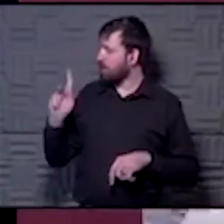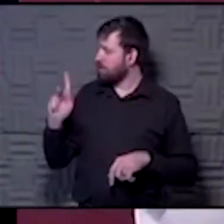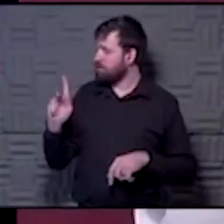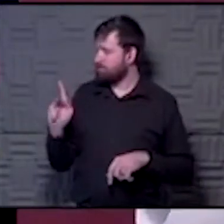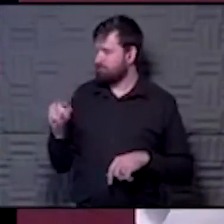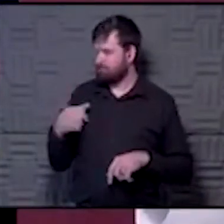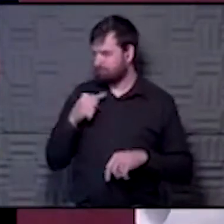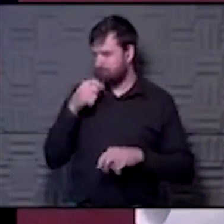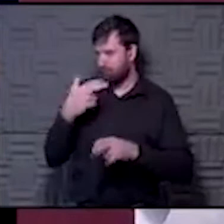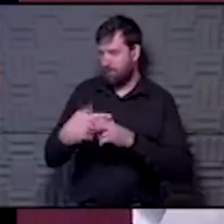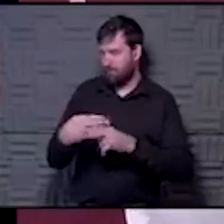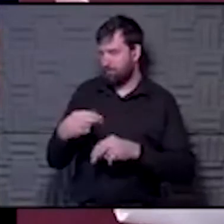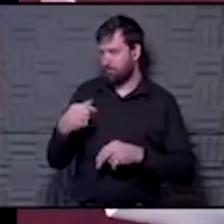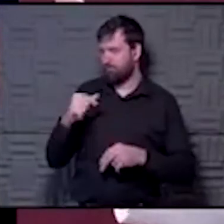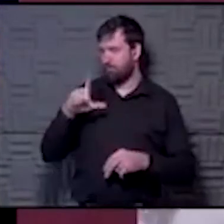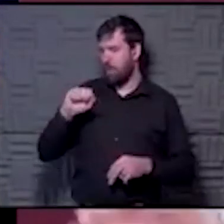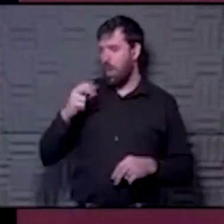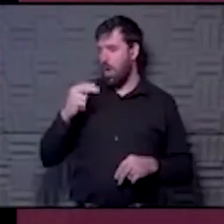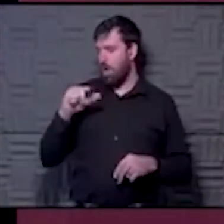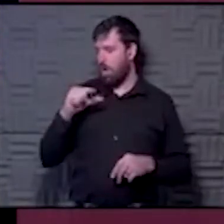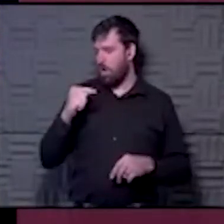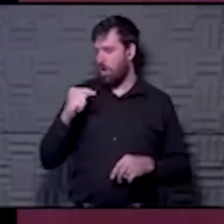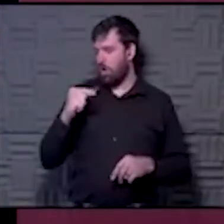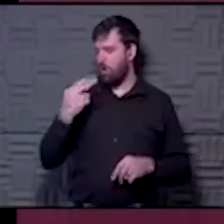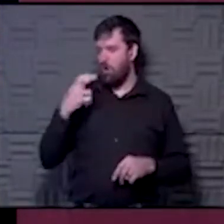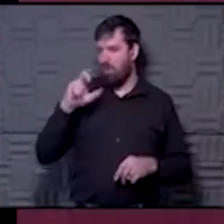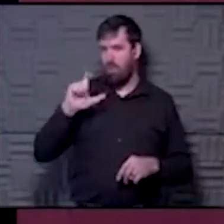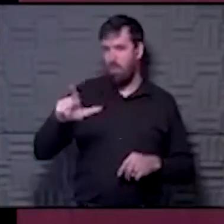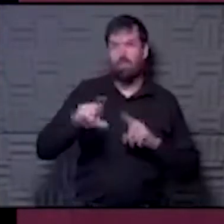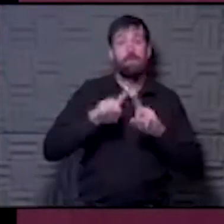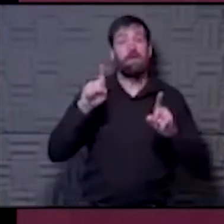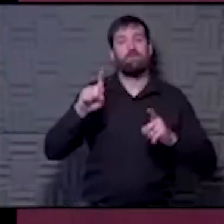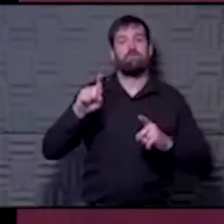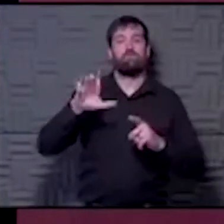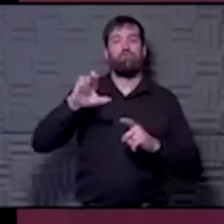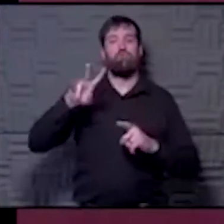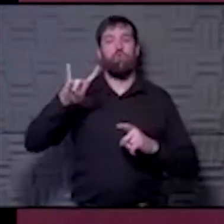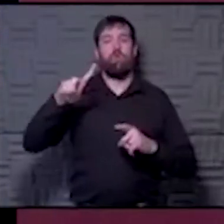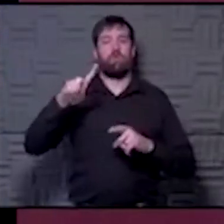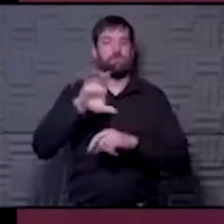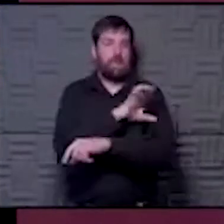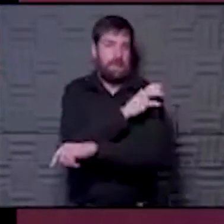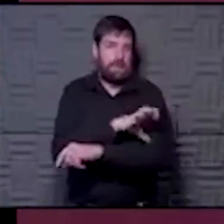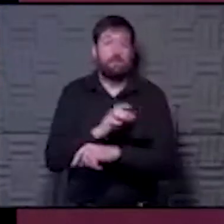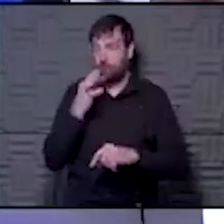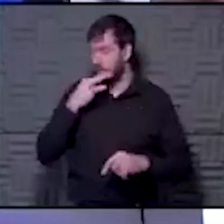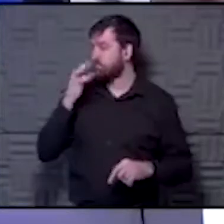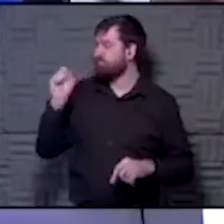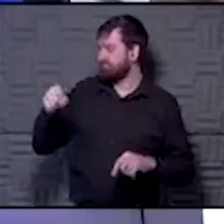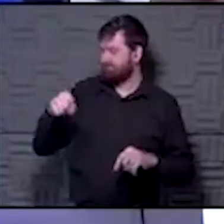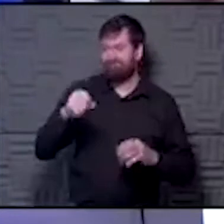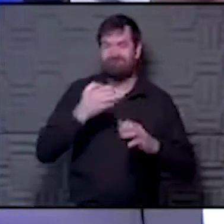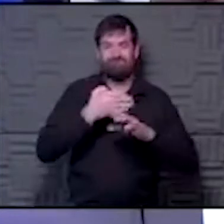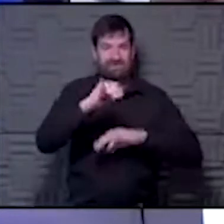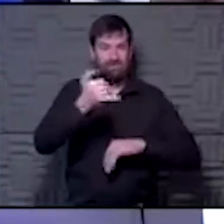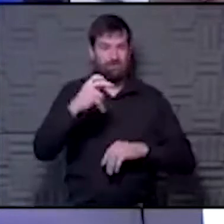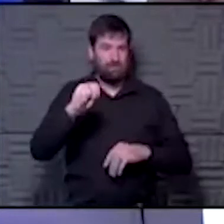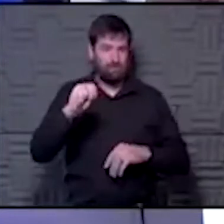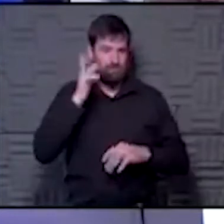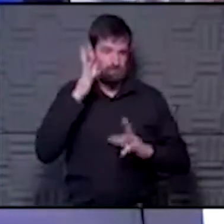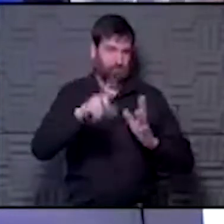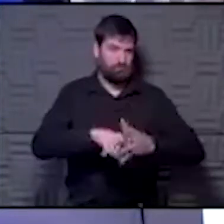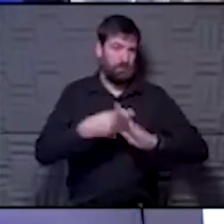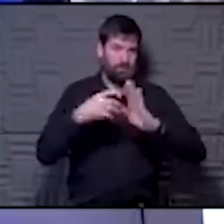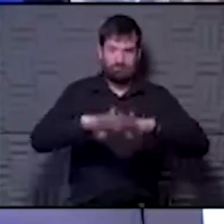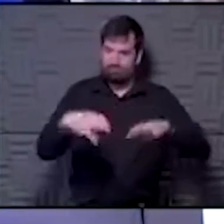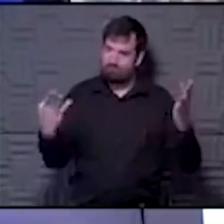we're not calling it a long haul clinic, but the COVID clinic that we're going to start here, that's about ready to go. I think. It is. Yep. Just after the first of the year, we'll be ready to go. And again,